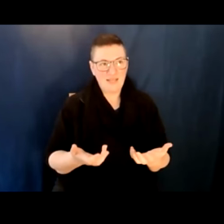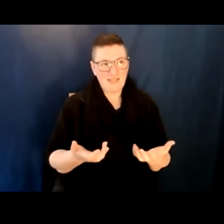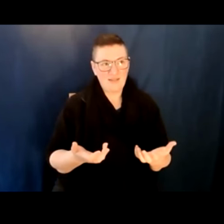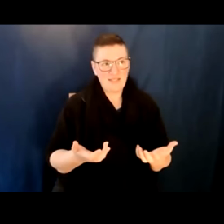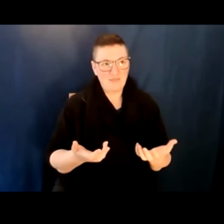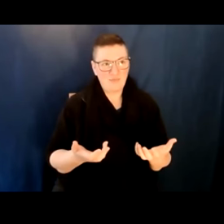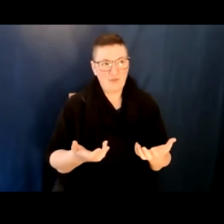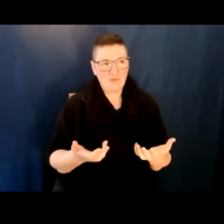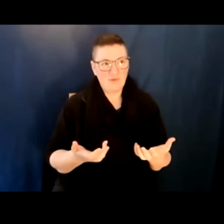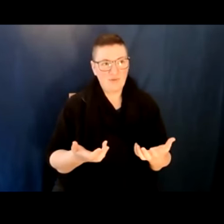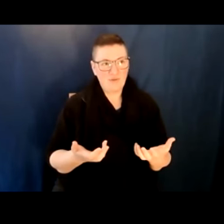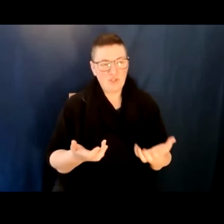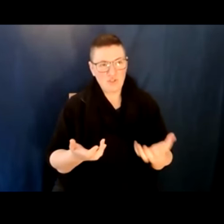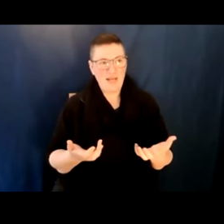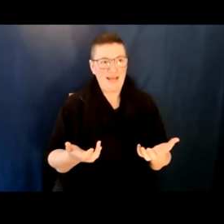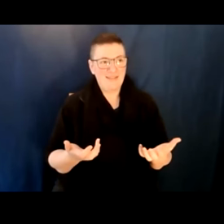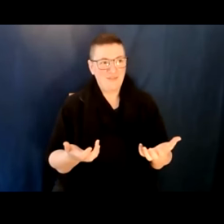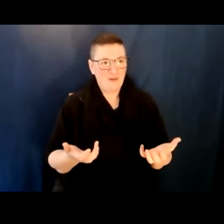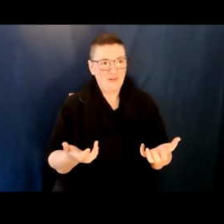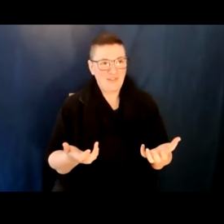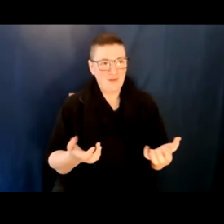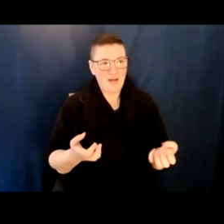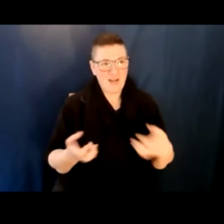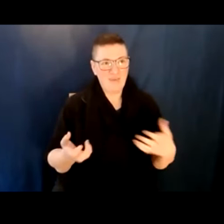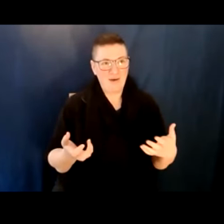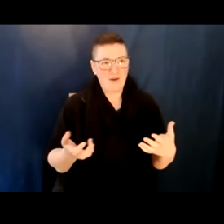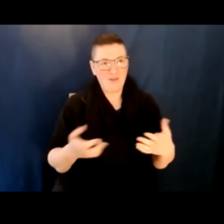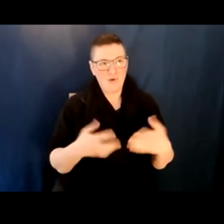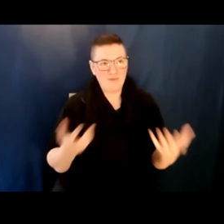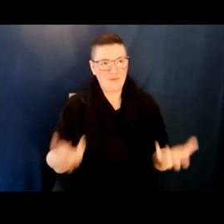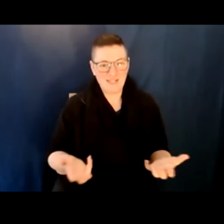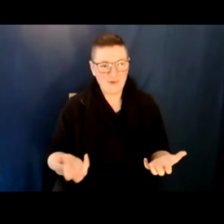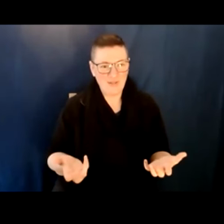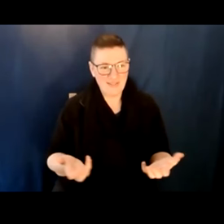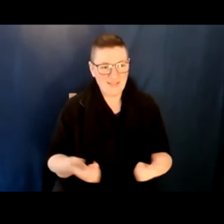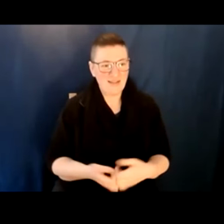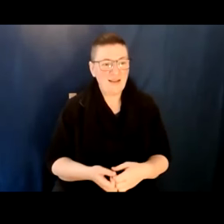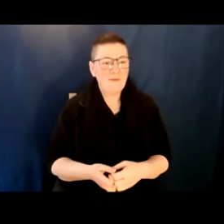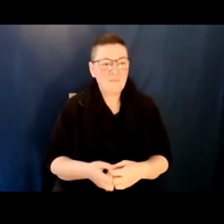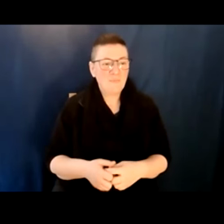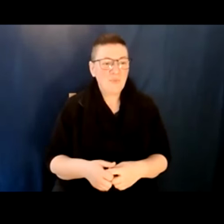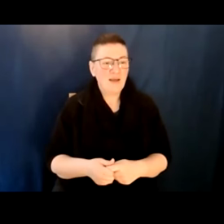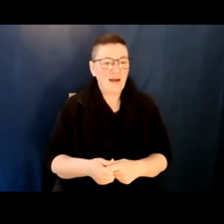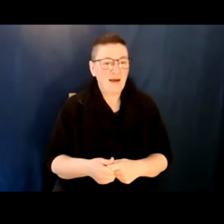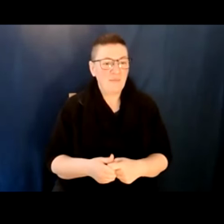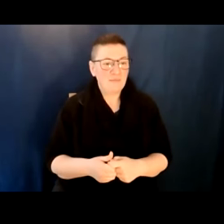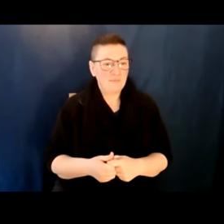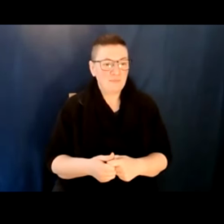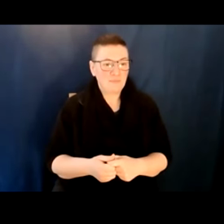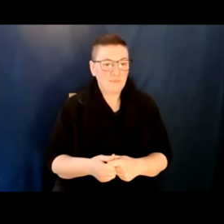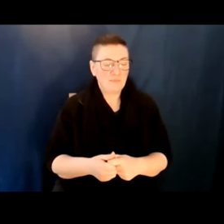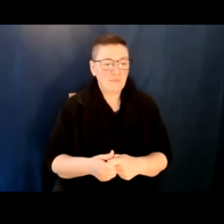it's a good shorthand for, you know, talking about other more abstract experiences.